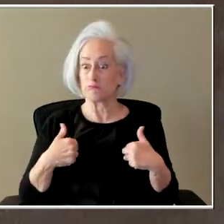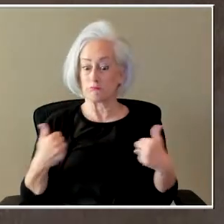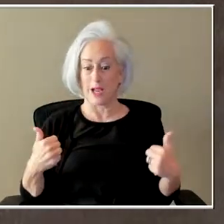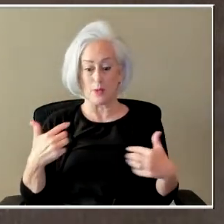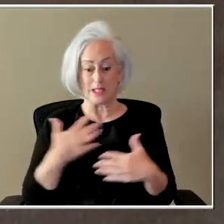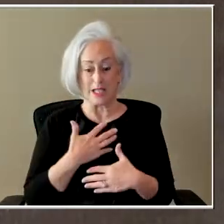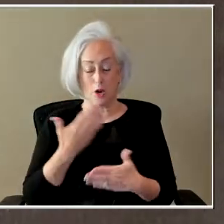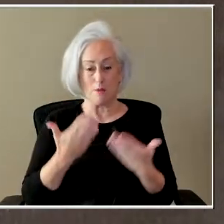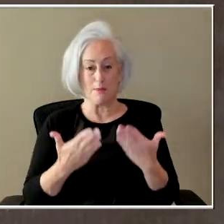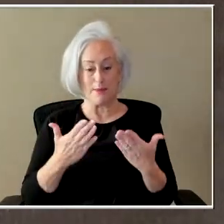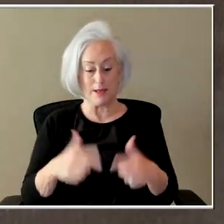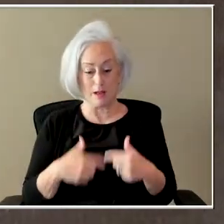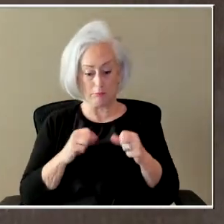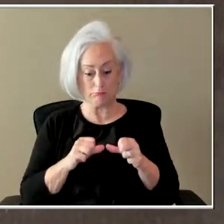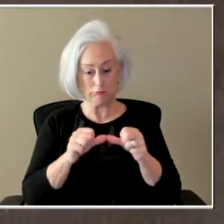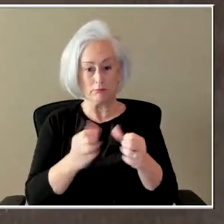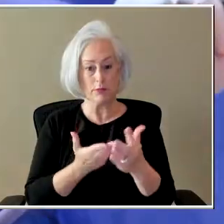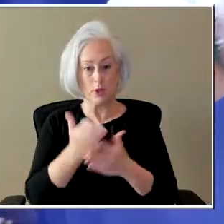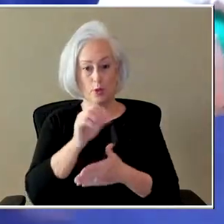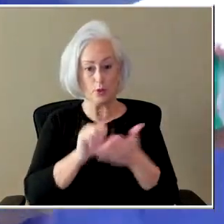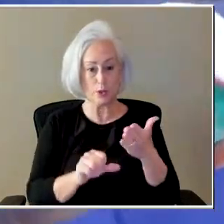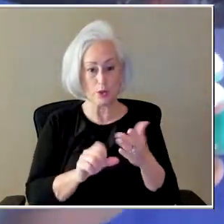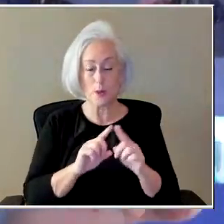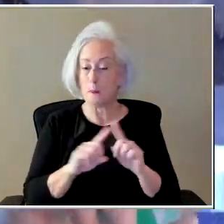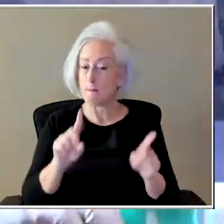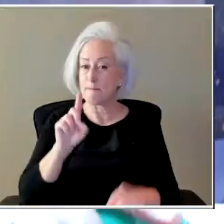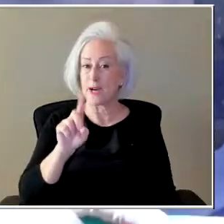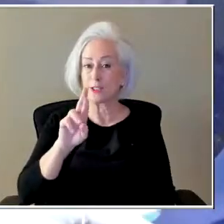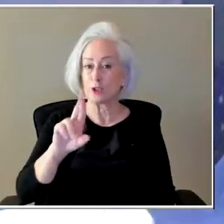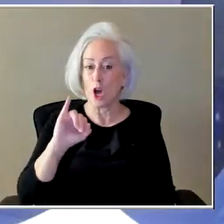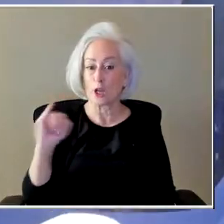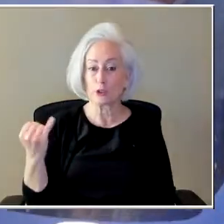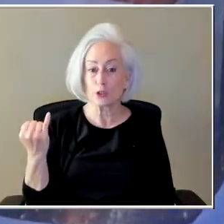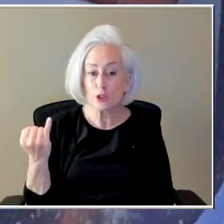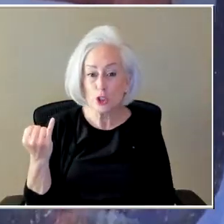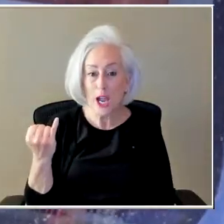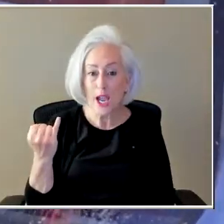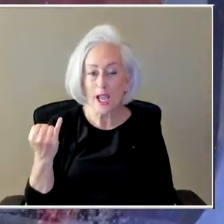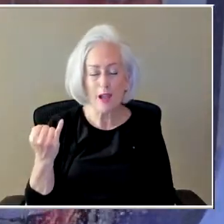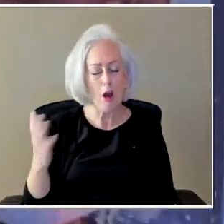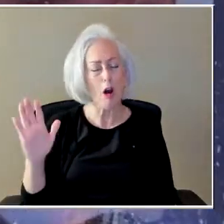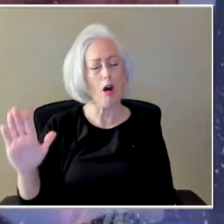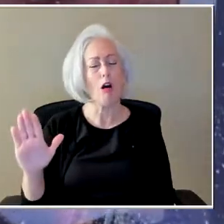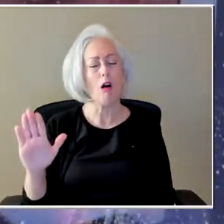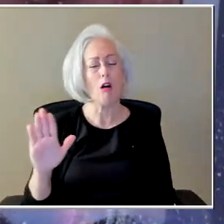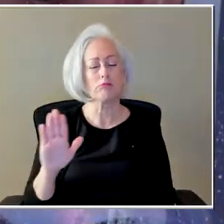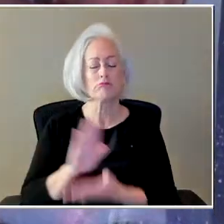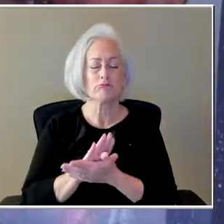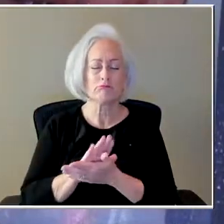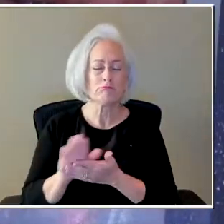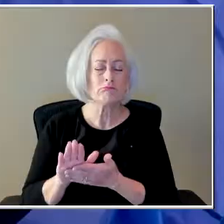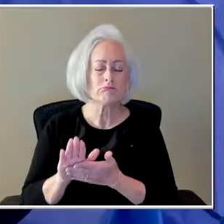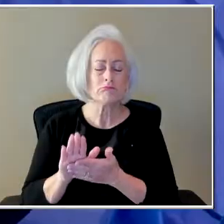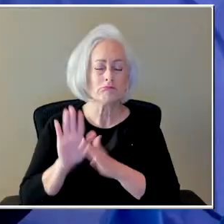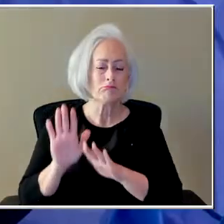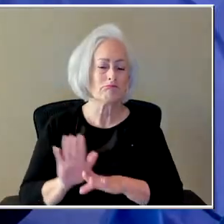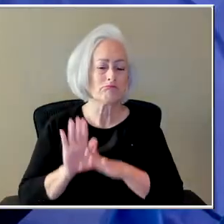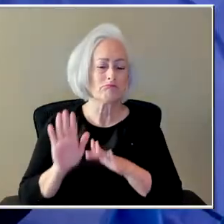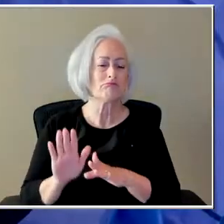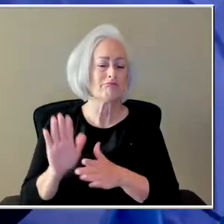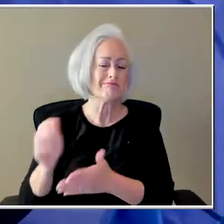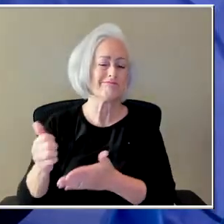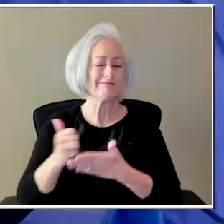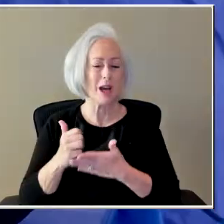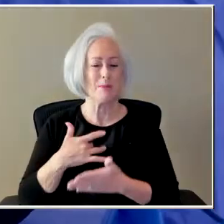age. But Dr. J was so reassuring. He just made you feel like this